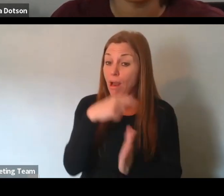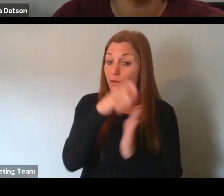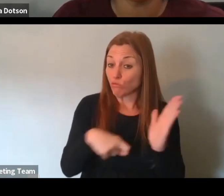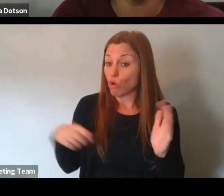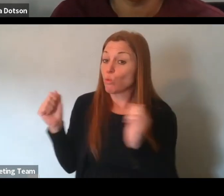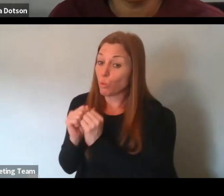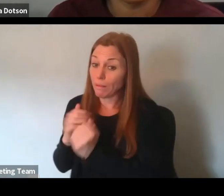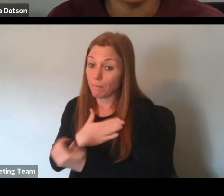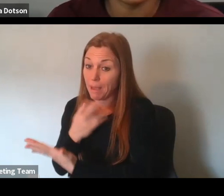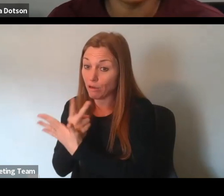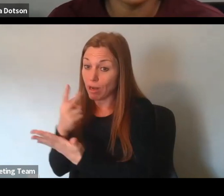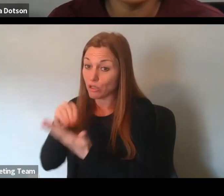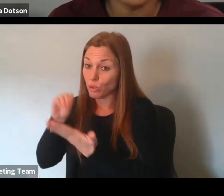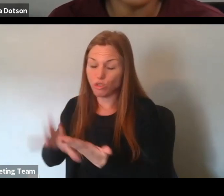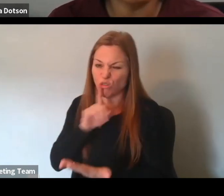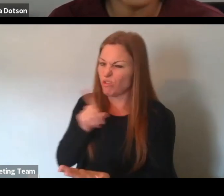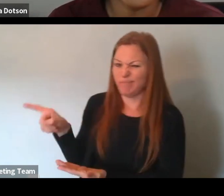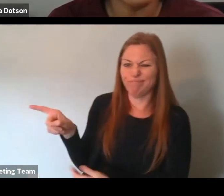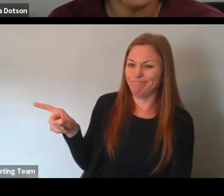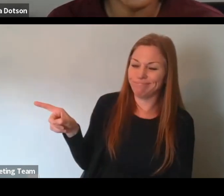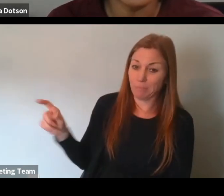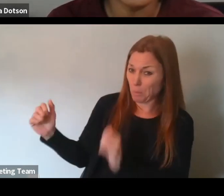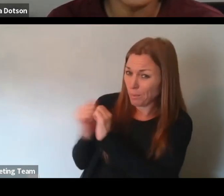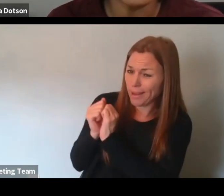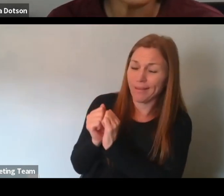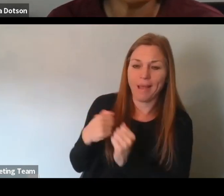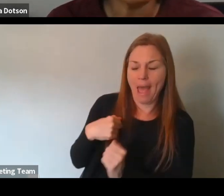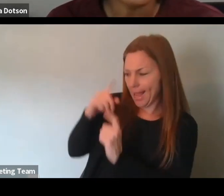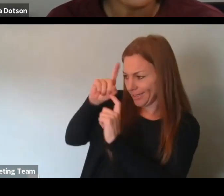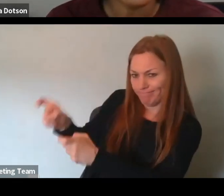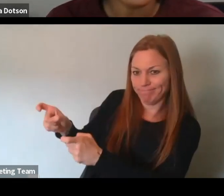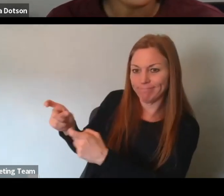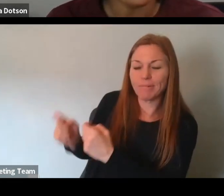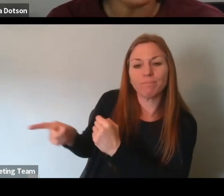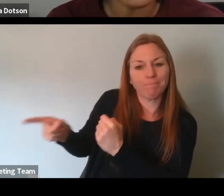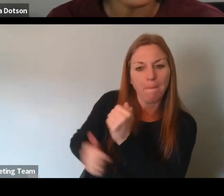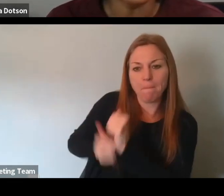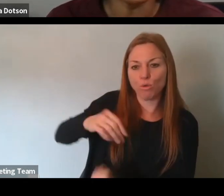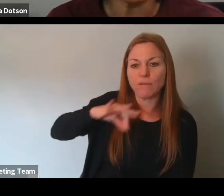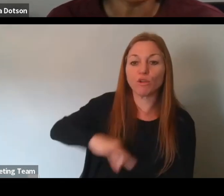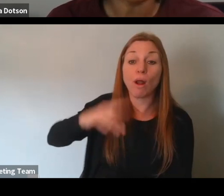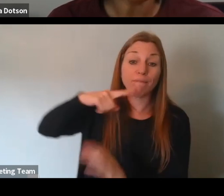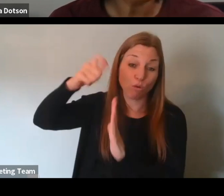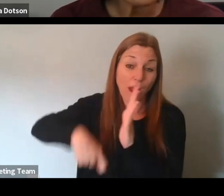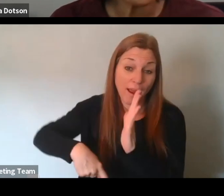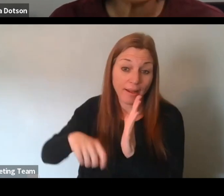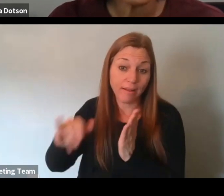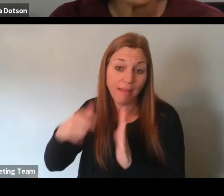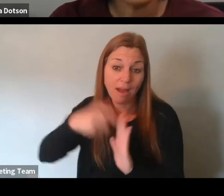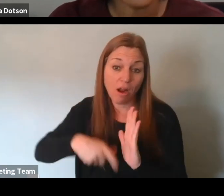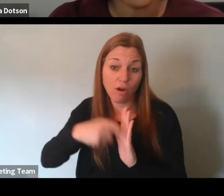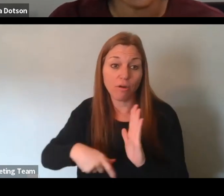I am blessed to have a really fantastic lab, and they're all very bright, motivated students.